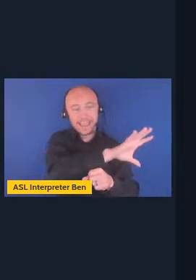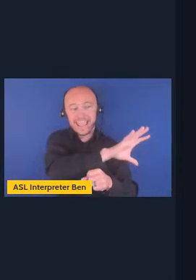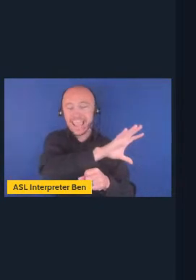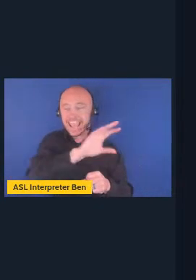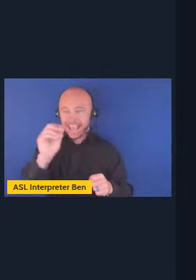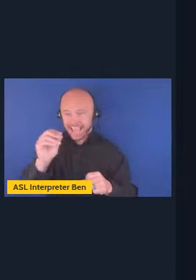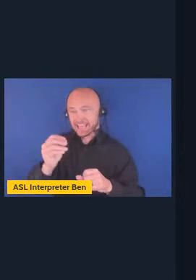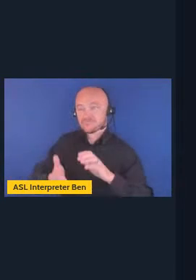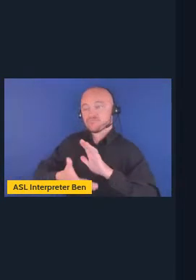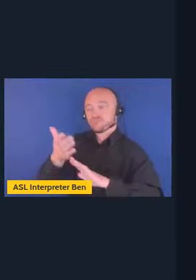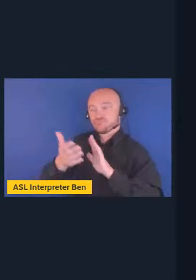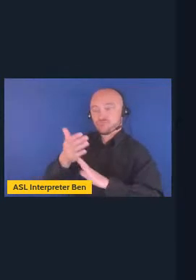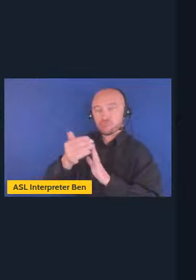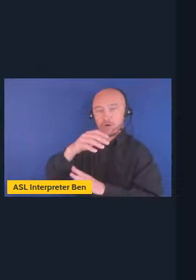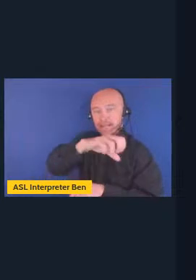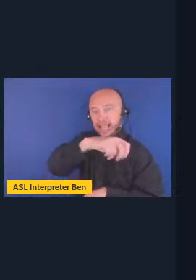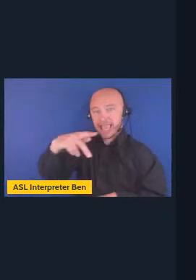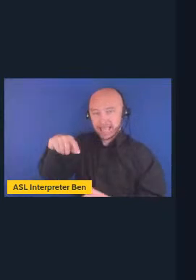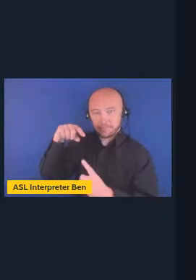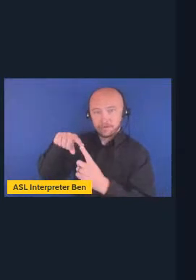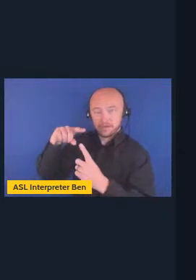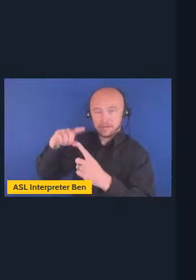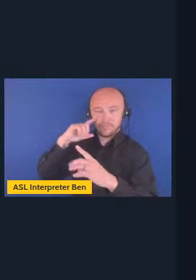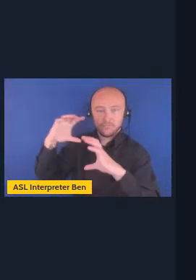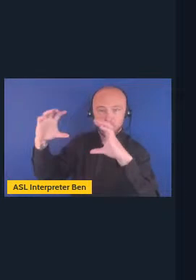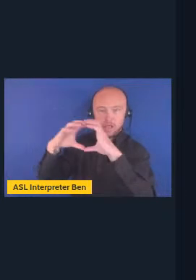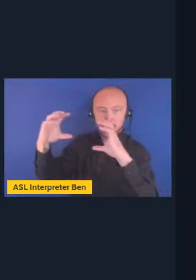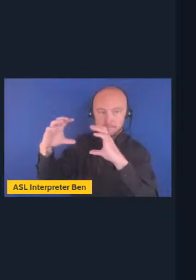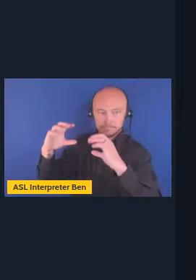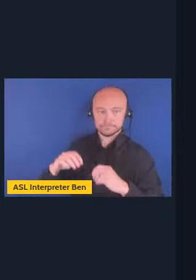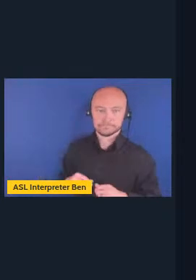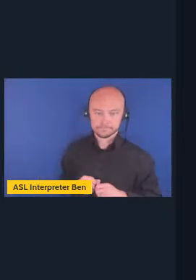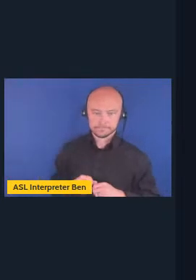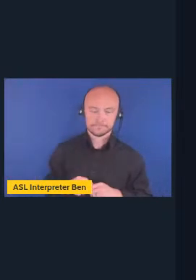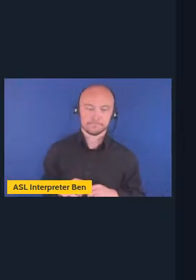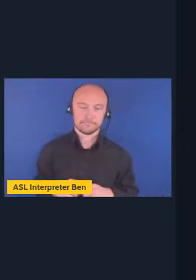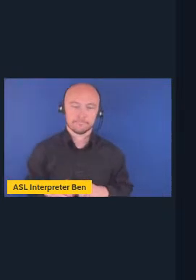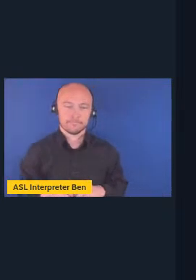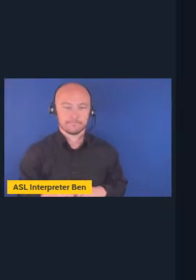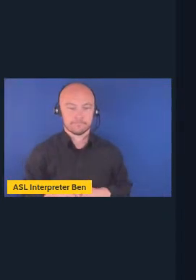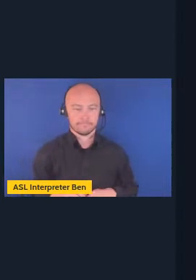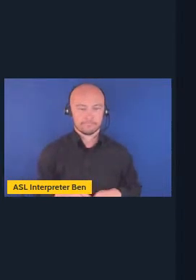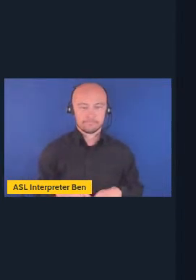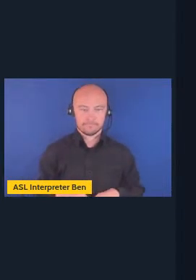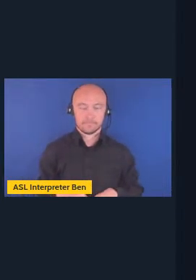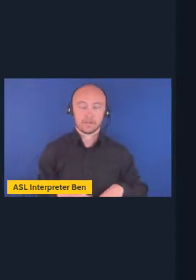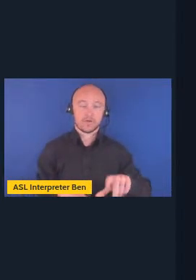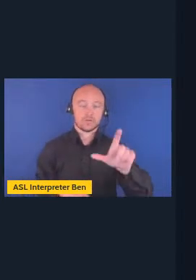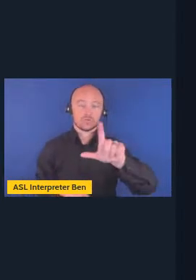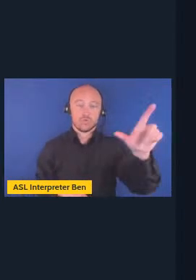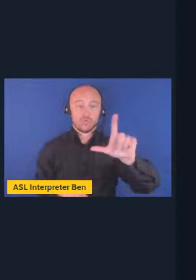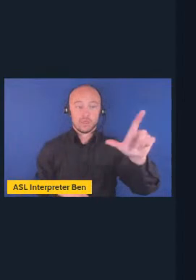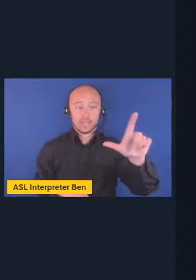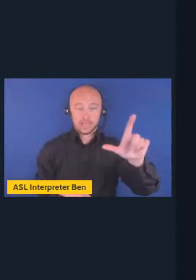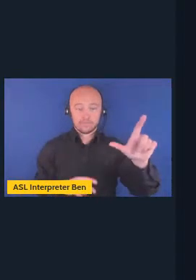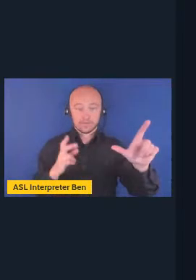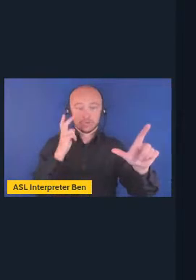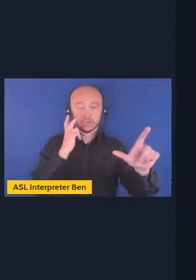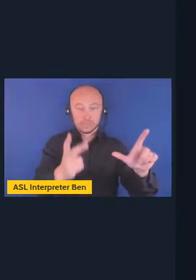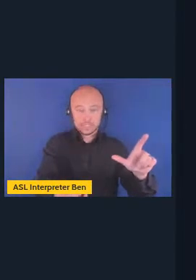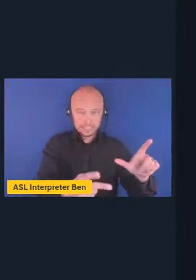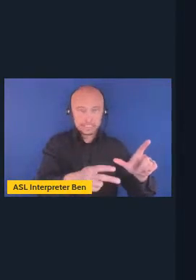their application code base into GitLab repositories. On left, you can see the corporate data